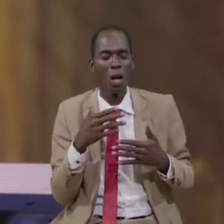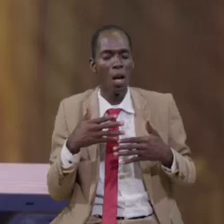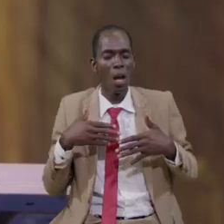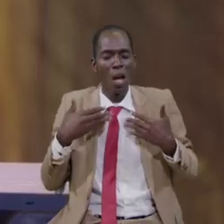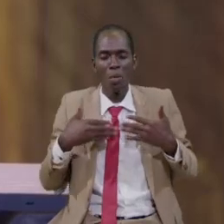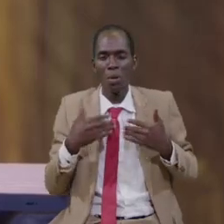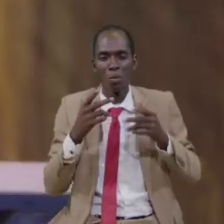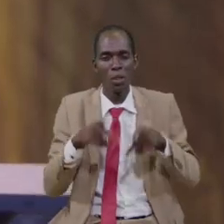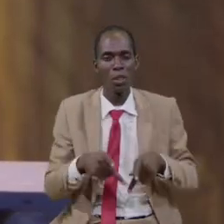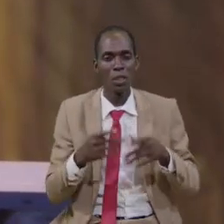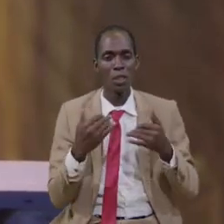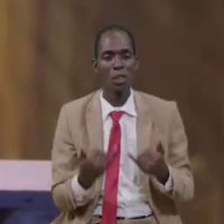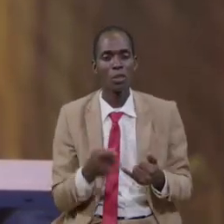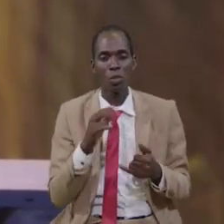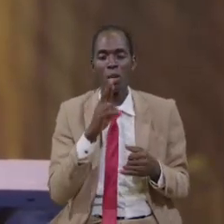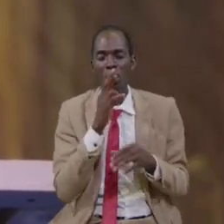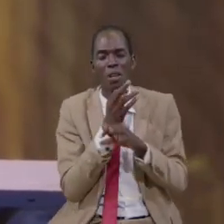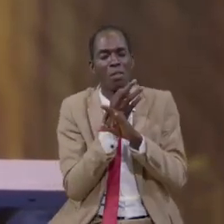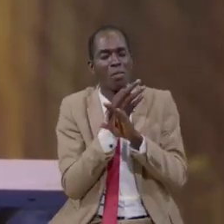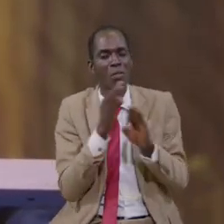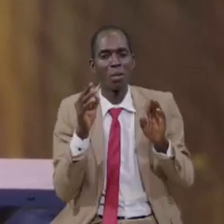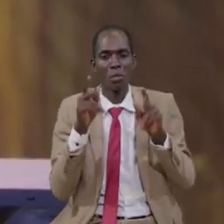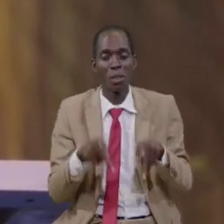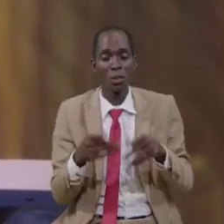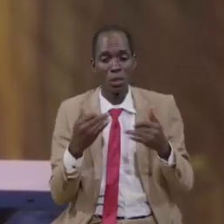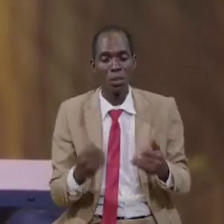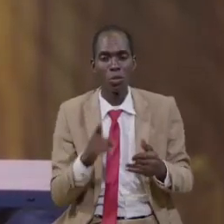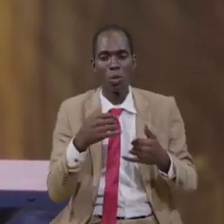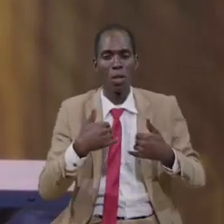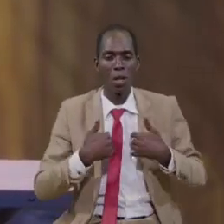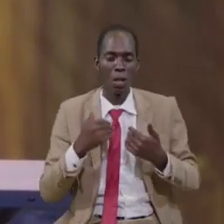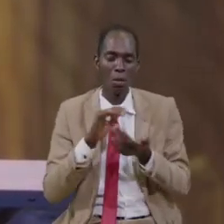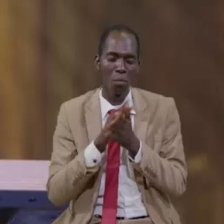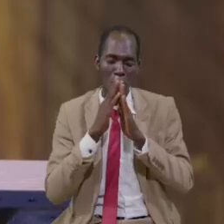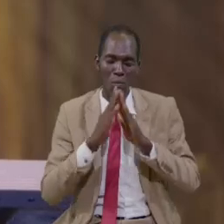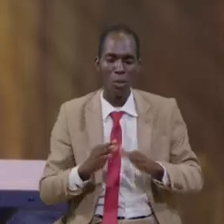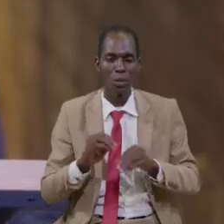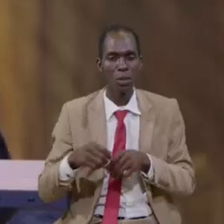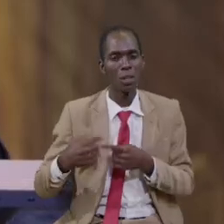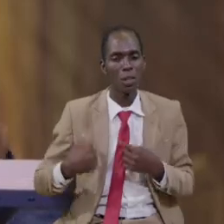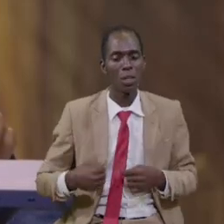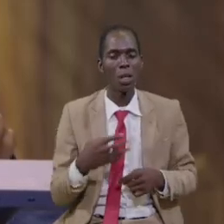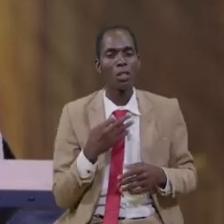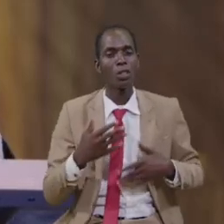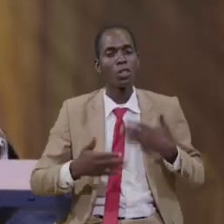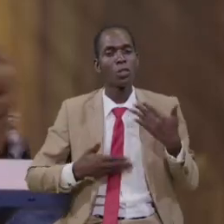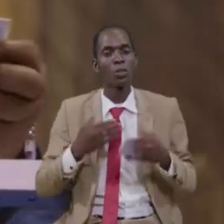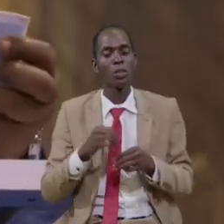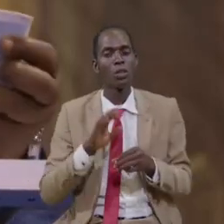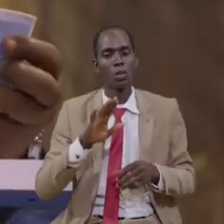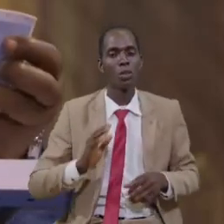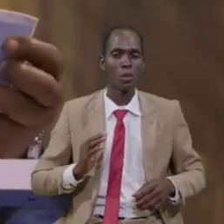person. Now you have peace in your heart. Now you have joy in your soul. Give them